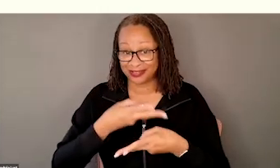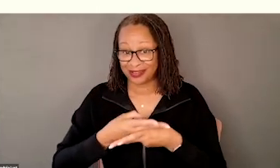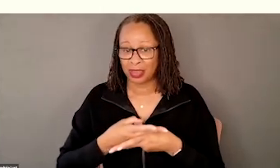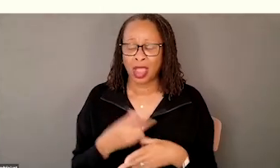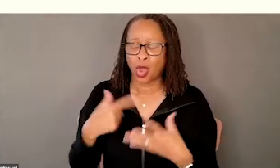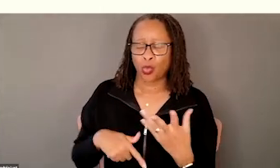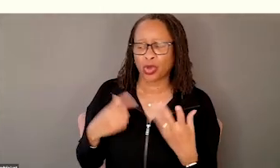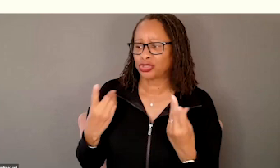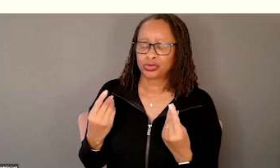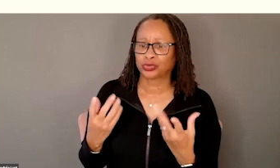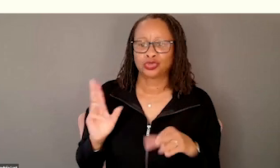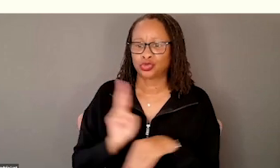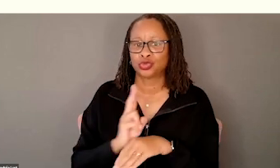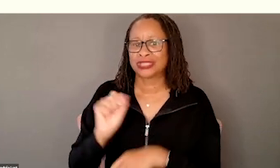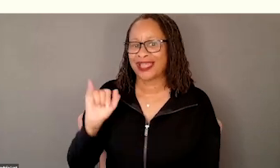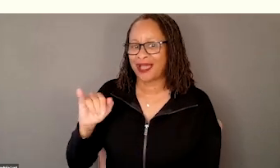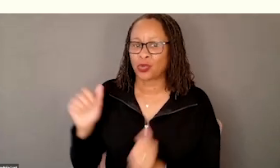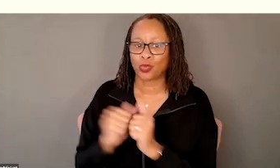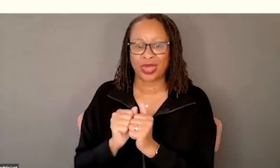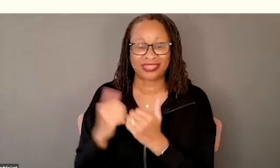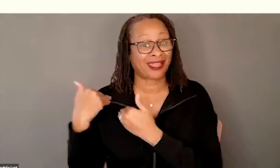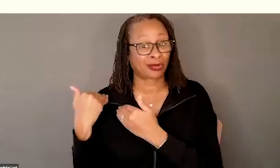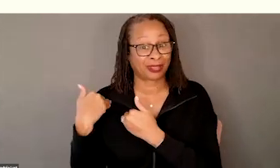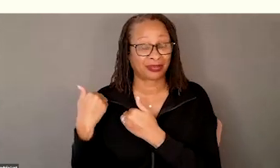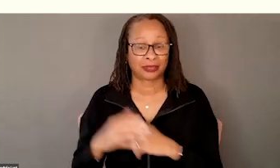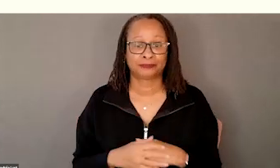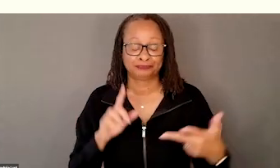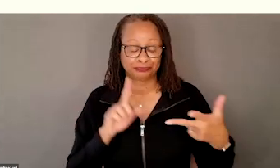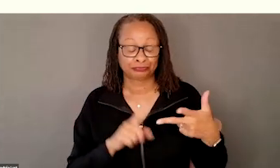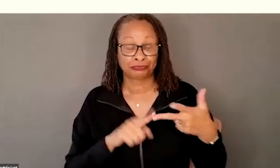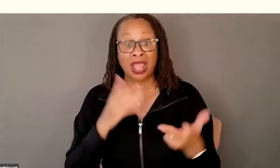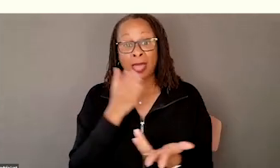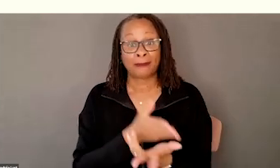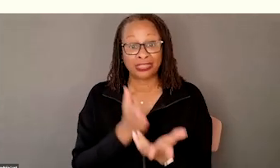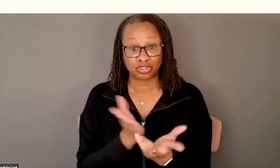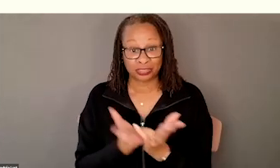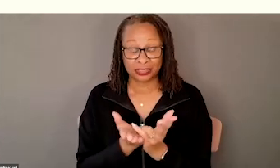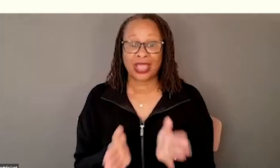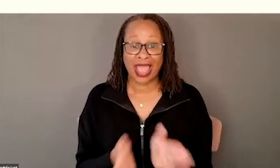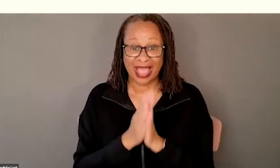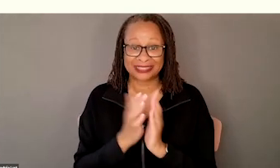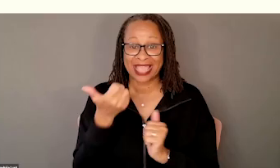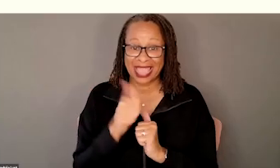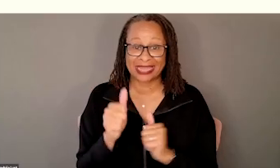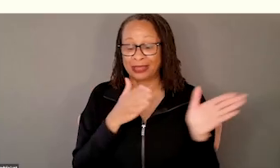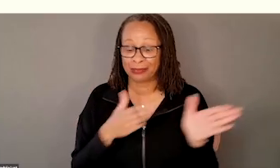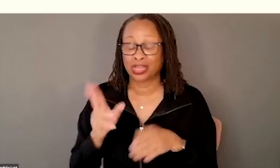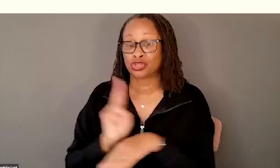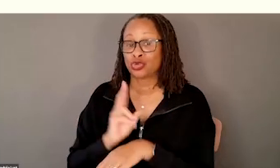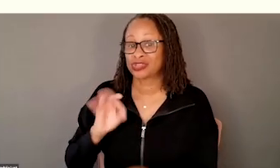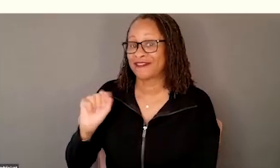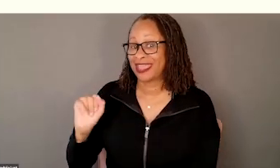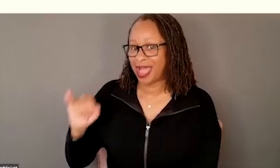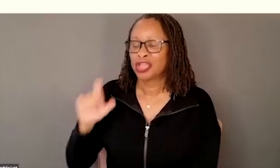with accountability? The budget, we just ask that any planned use of AI is